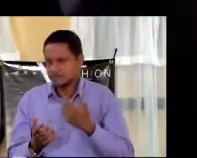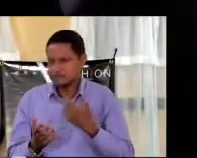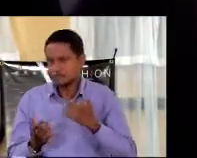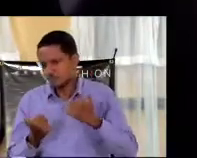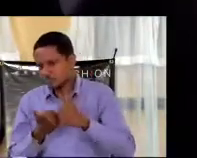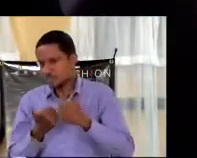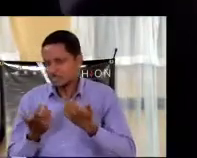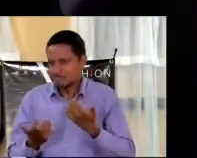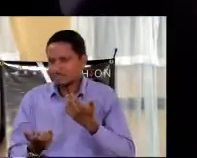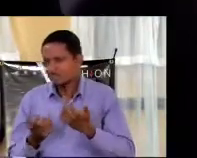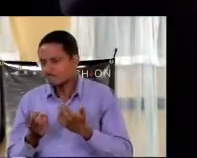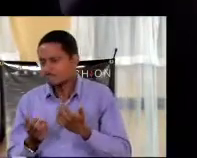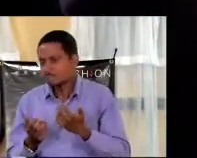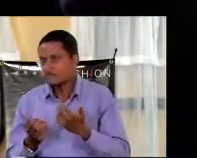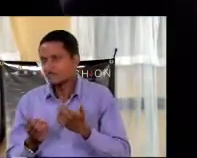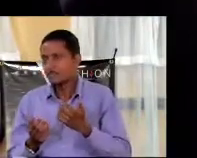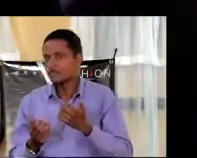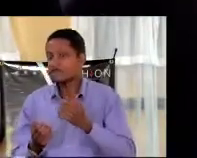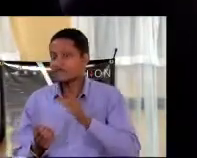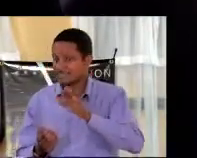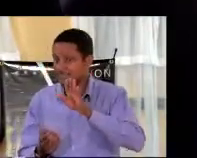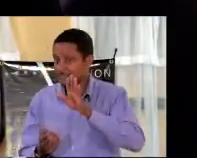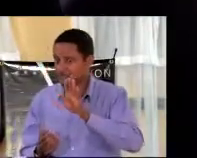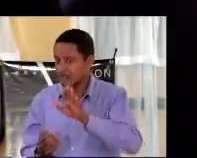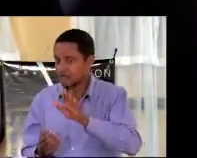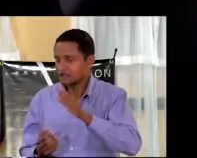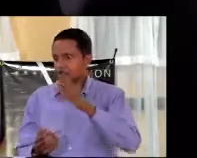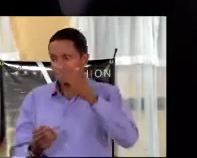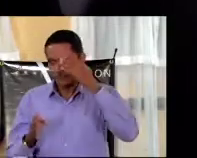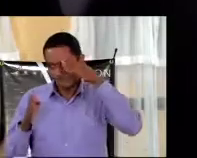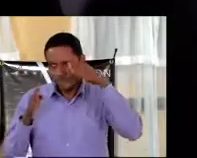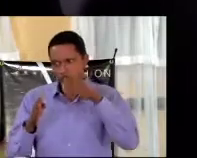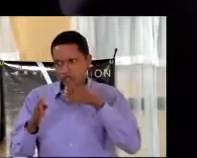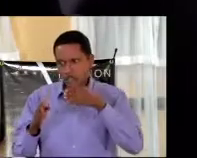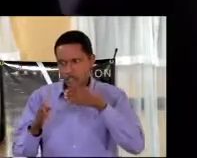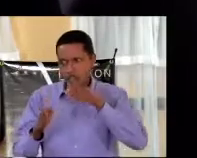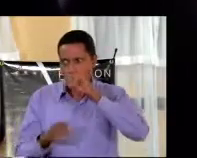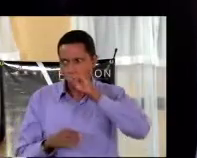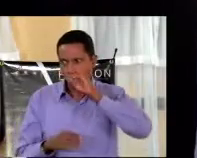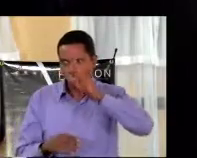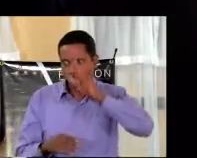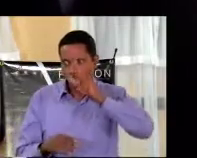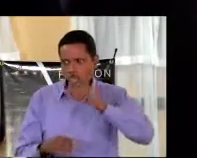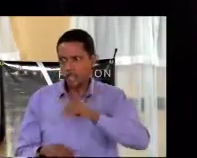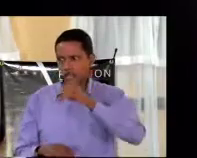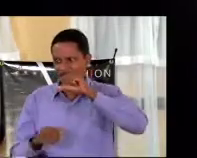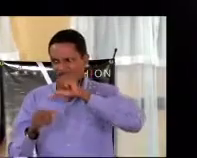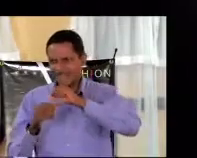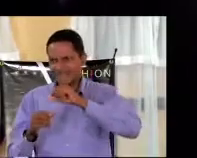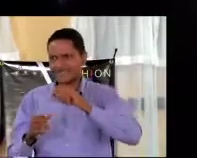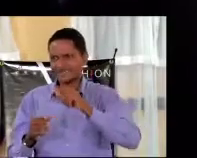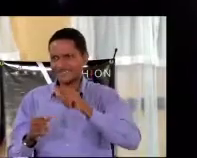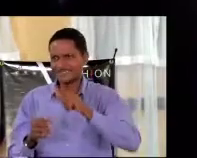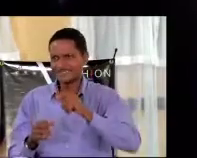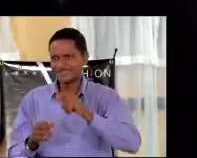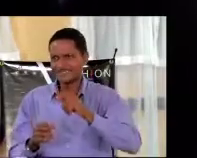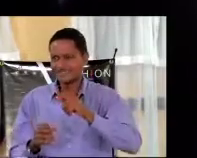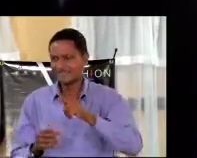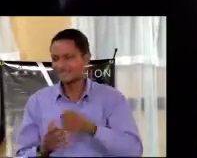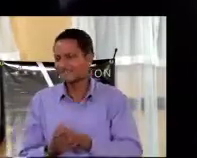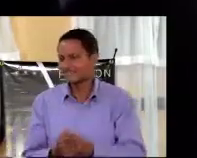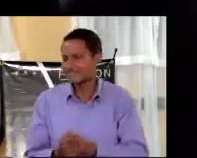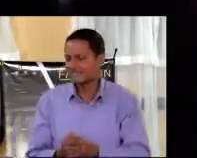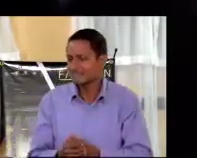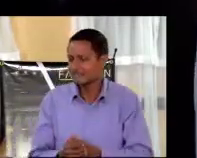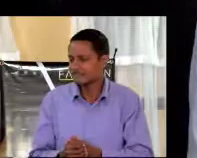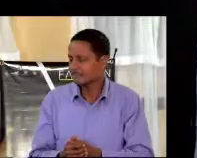Trinidad where our mindset is oil and gas. So you're coming to your parents, and this is a real example I'm going to